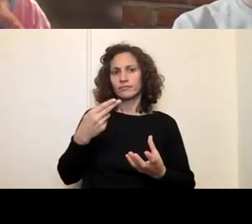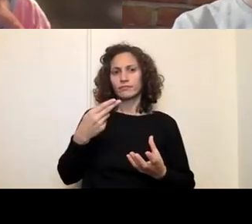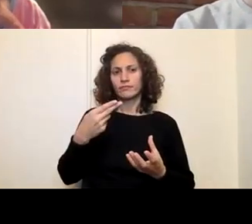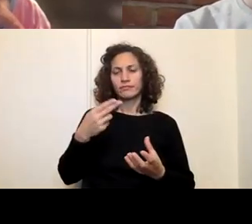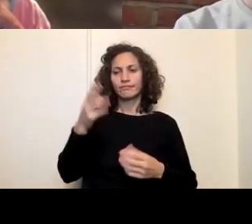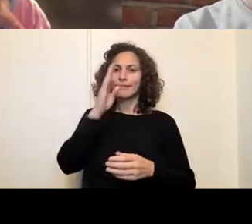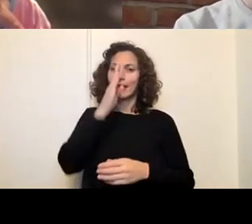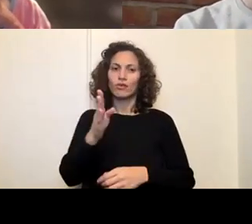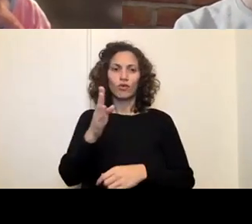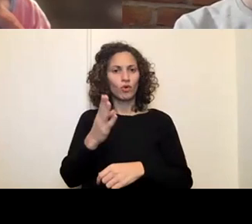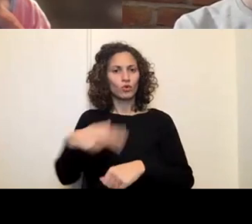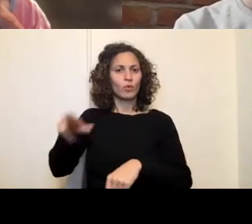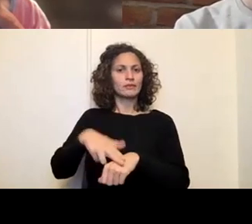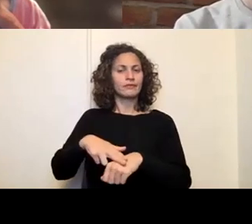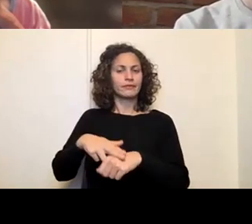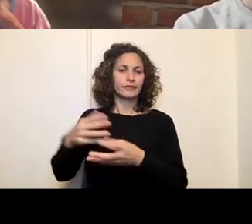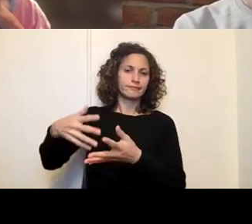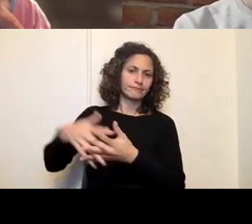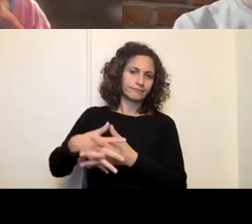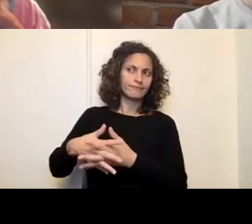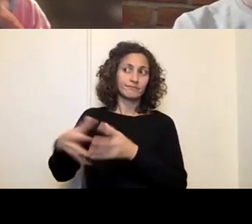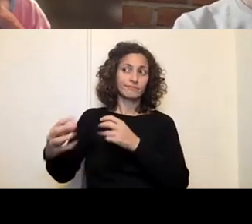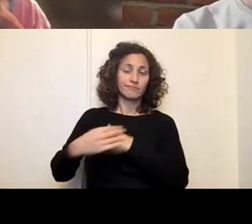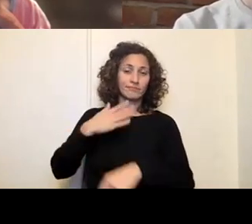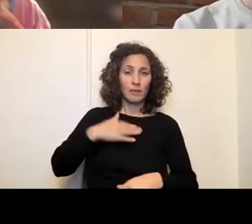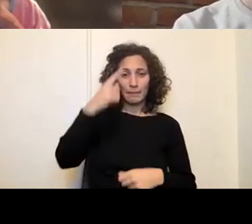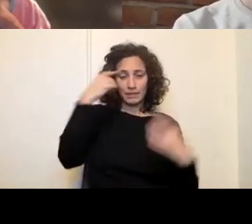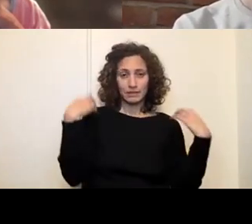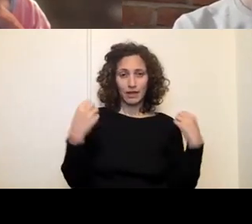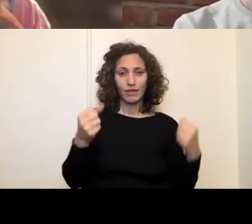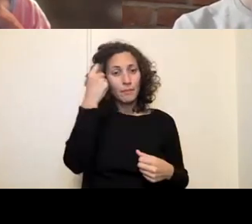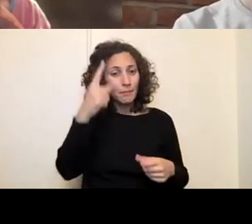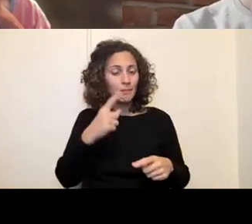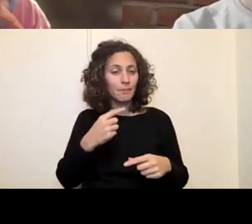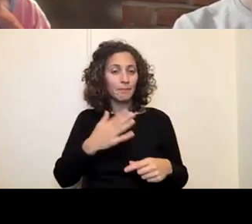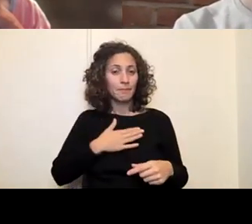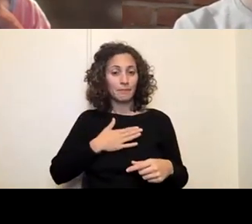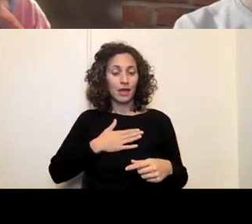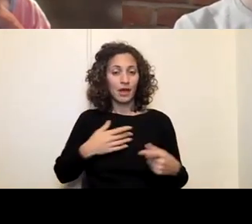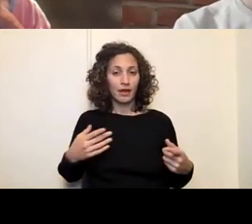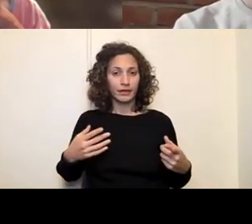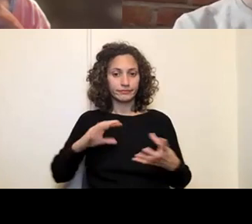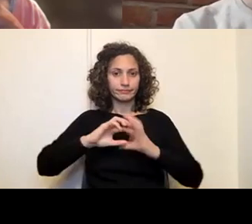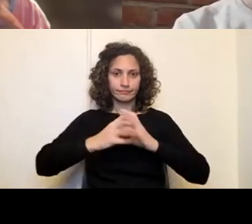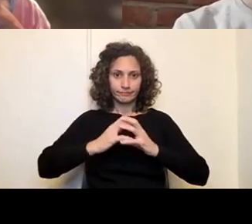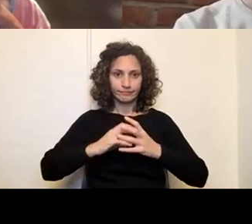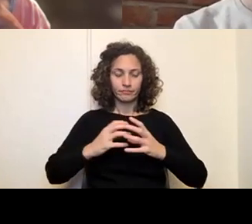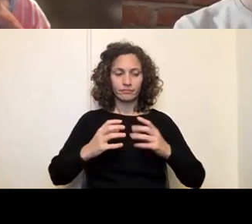that regard. But I think the intersection of my disability and being queer has definitely